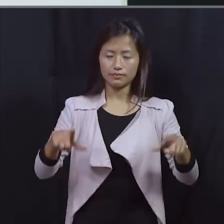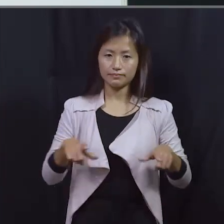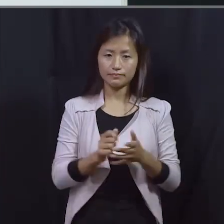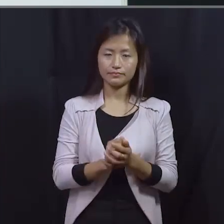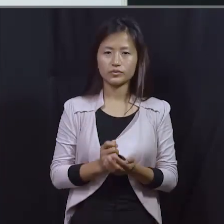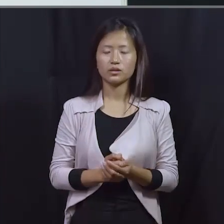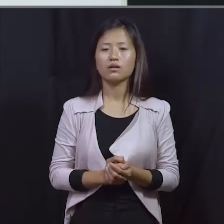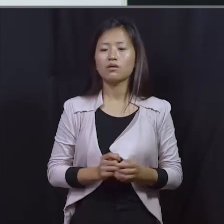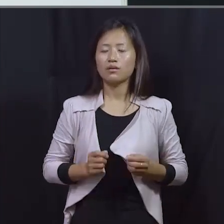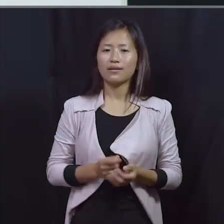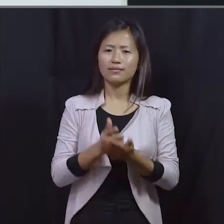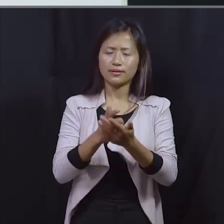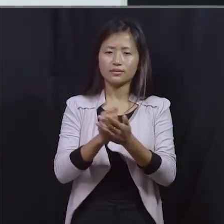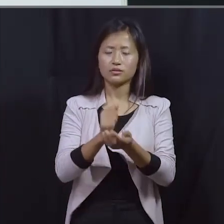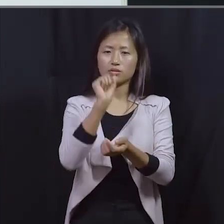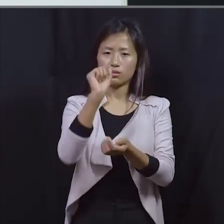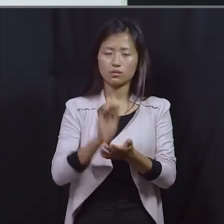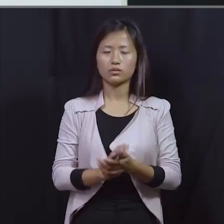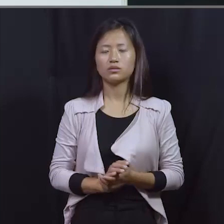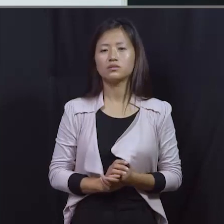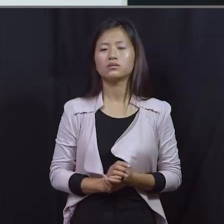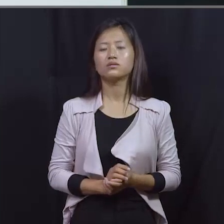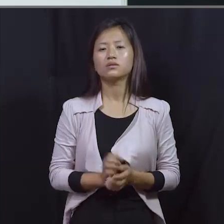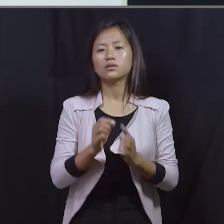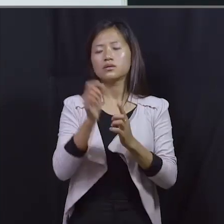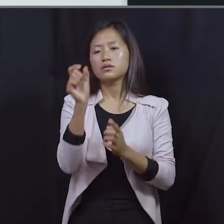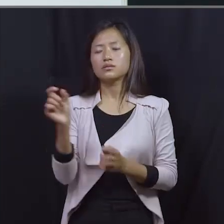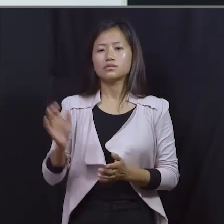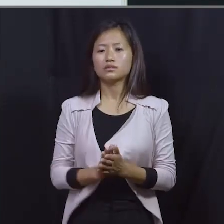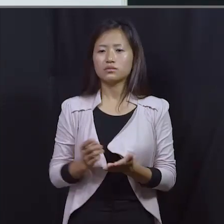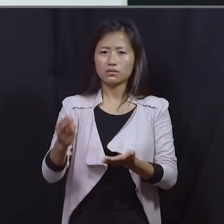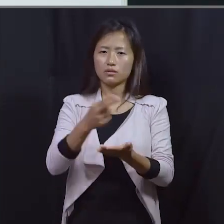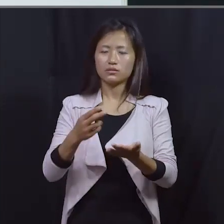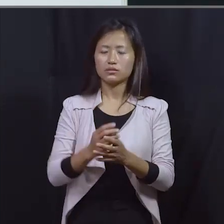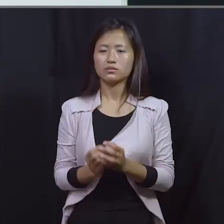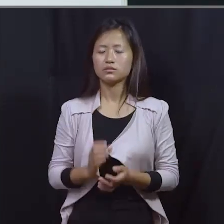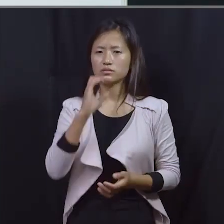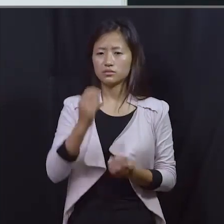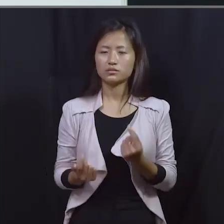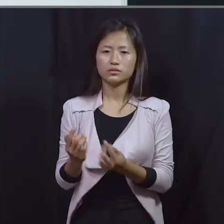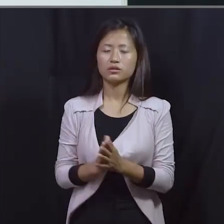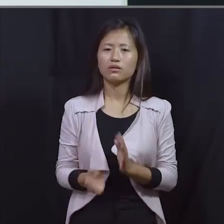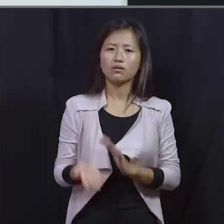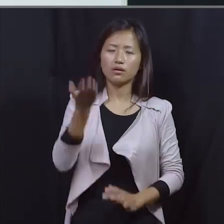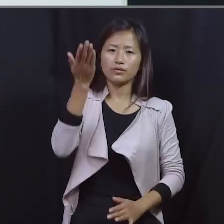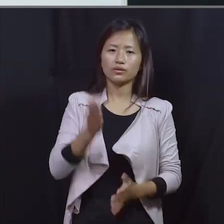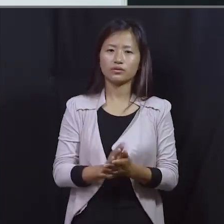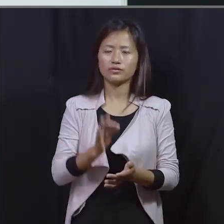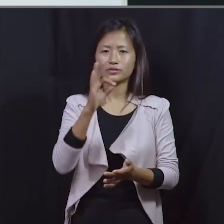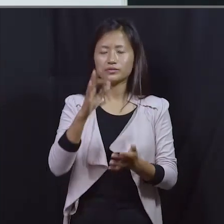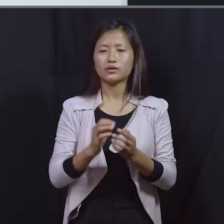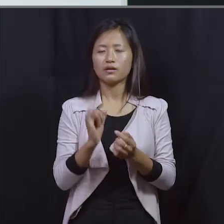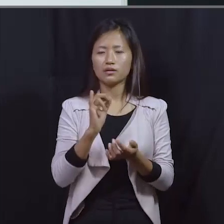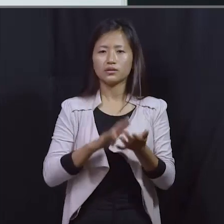moneylenders, they offered help, they help those peasants, those cultivators with a very high rate of interest, and that in